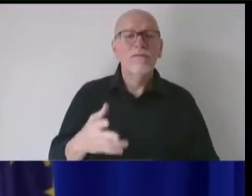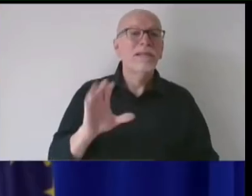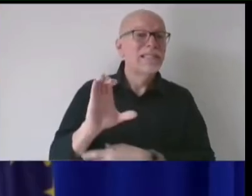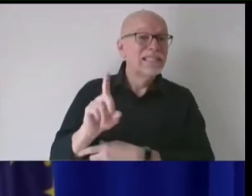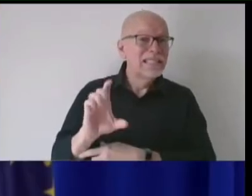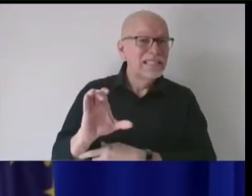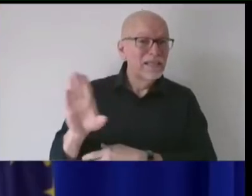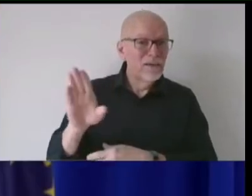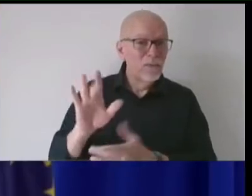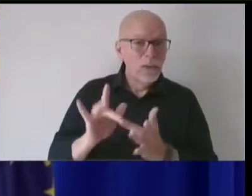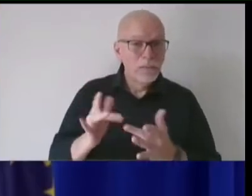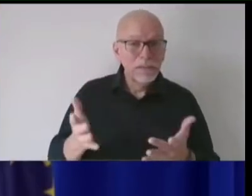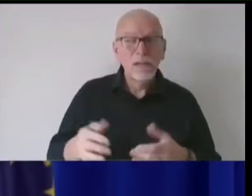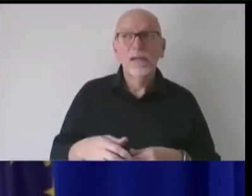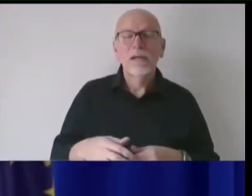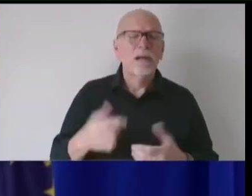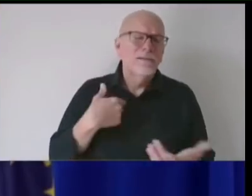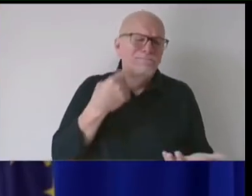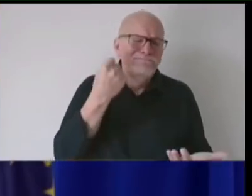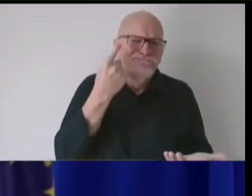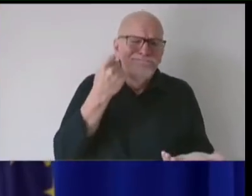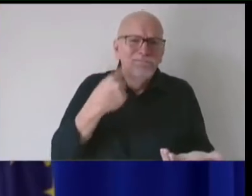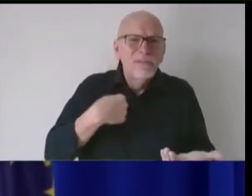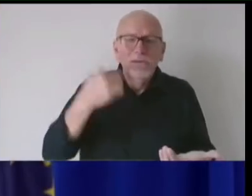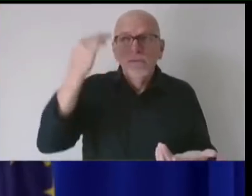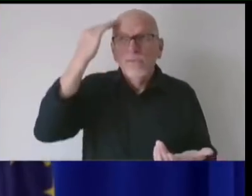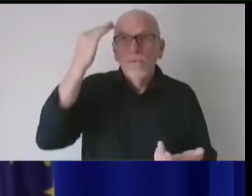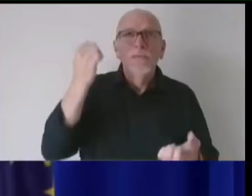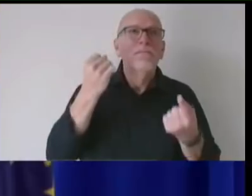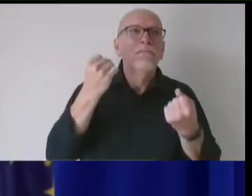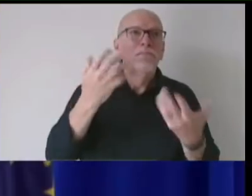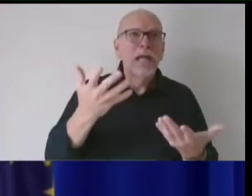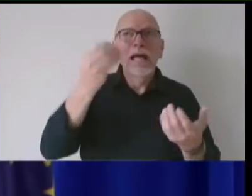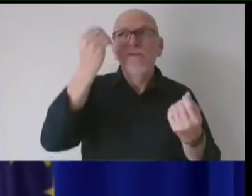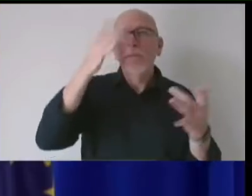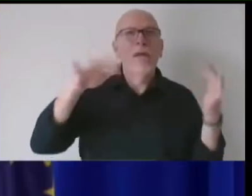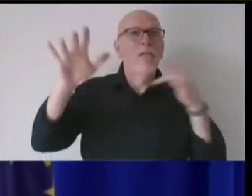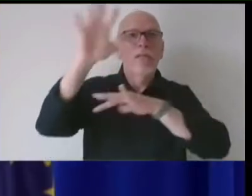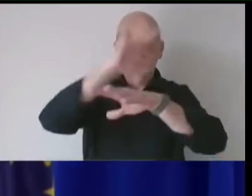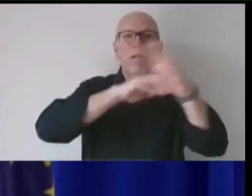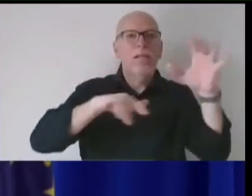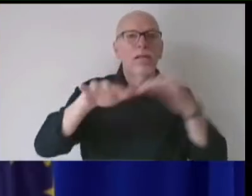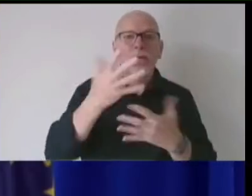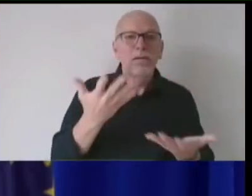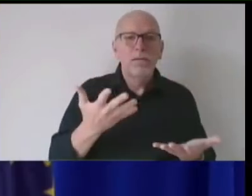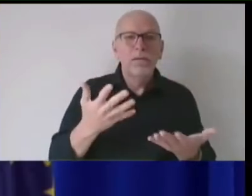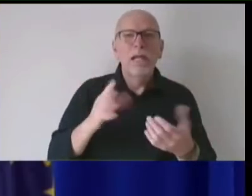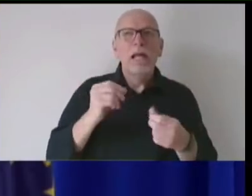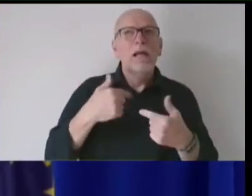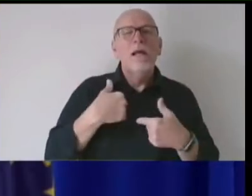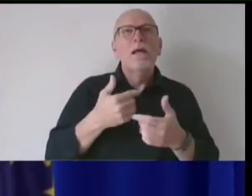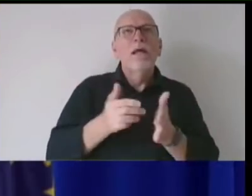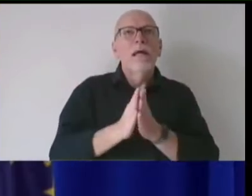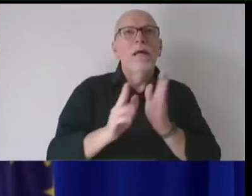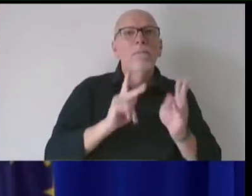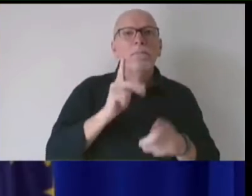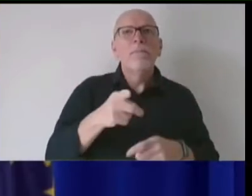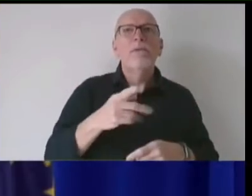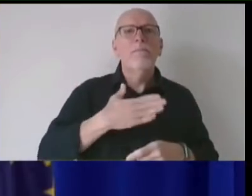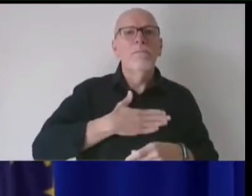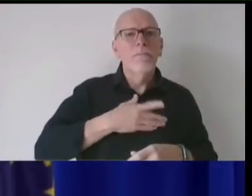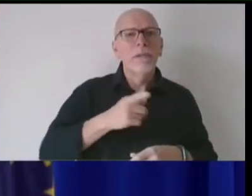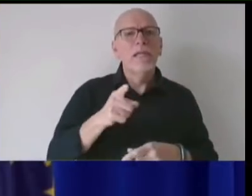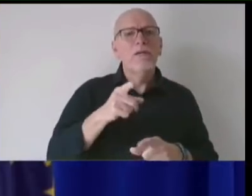website. We get it. We know that there is lots of information flying around there, and I just ask people to go to